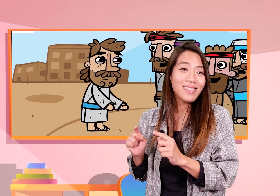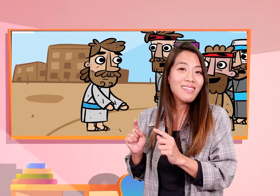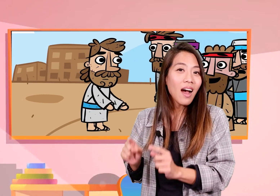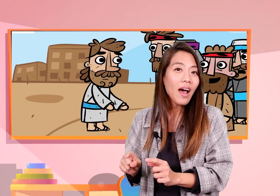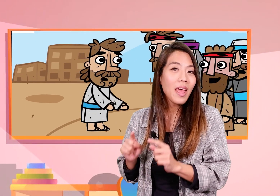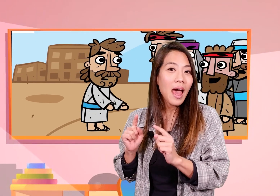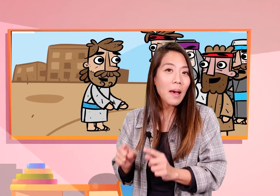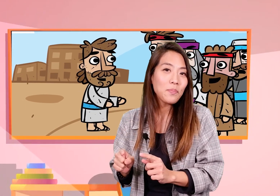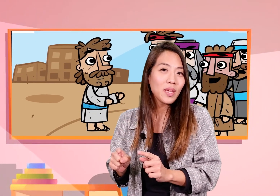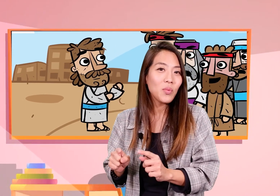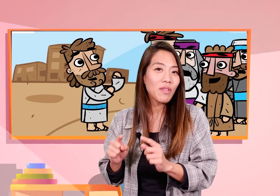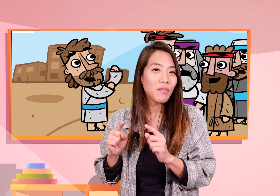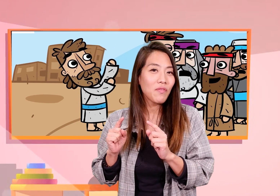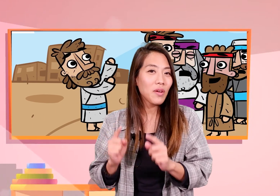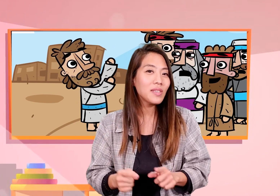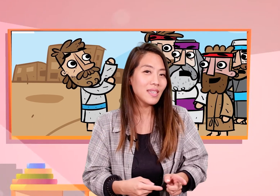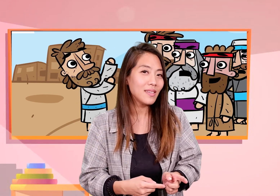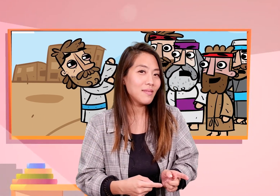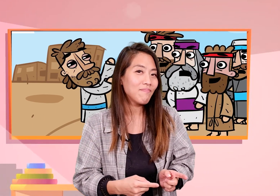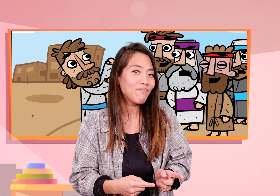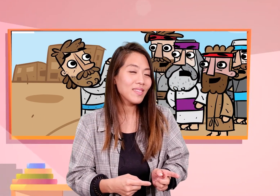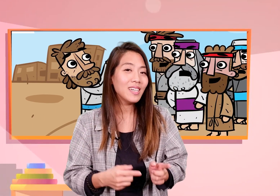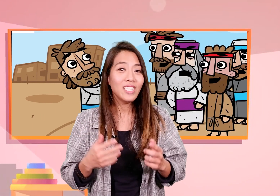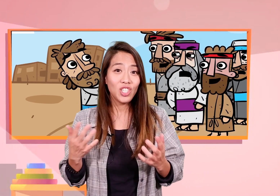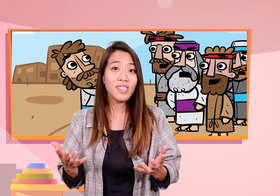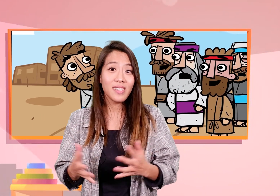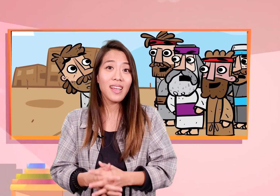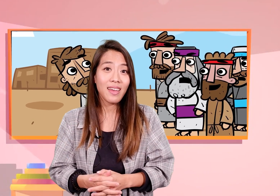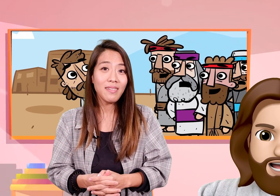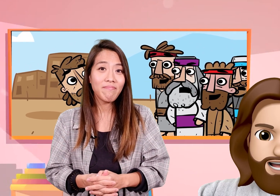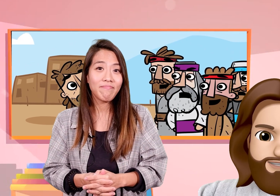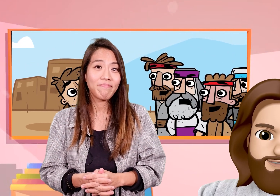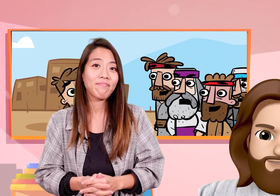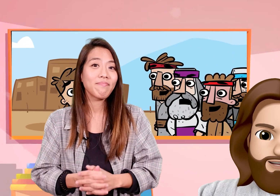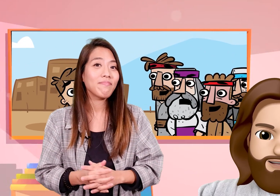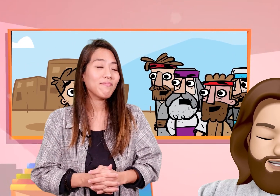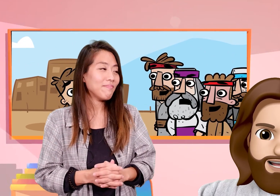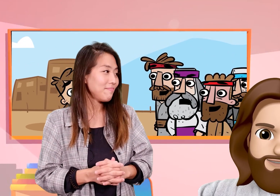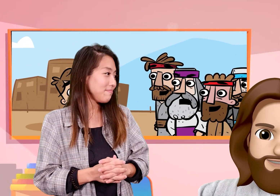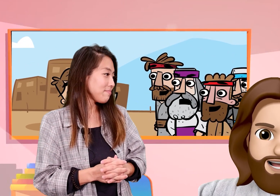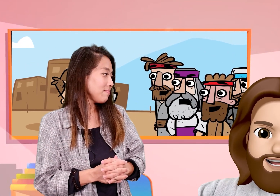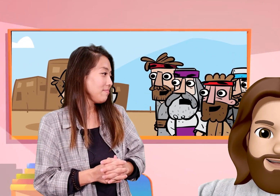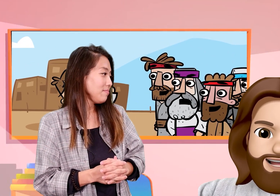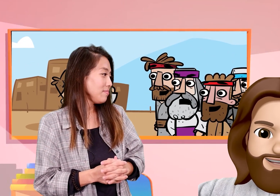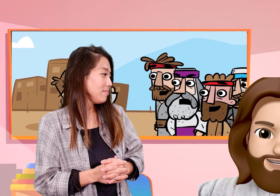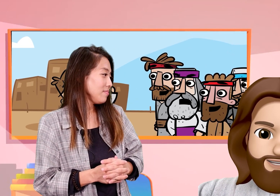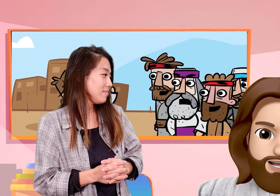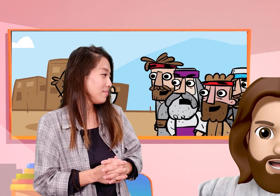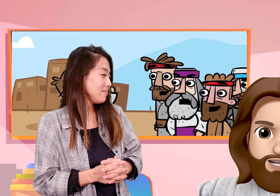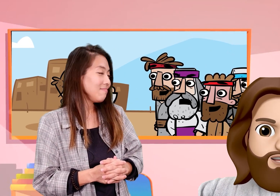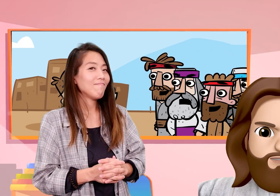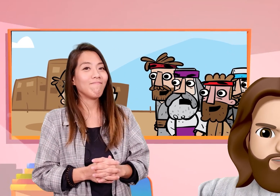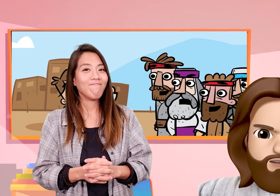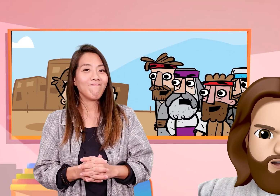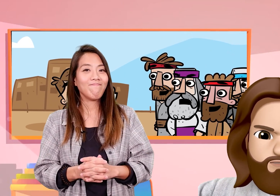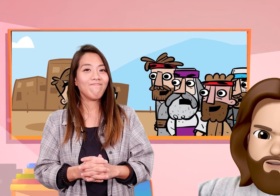God was not happy with the Pharisees. Jesus said, If you put yourself above others,